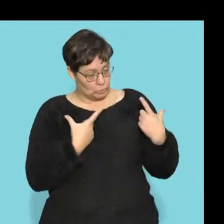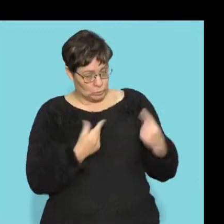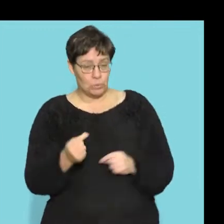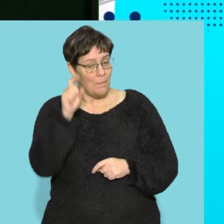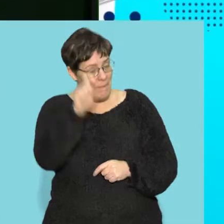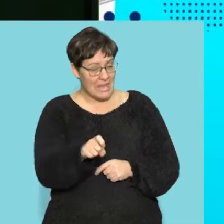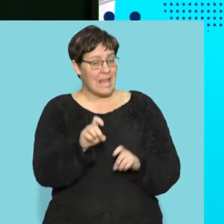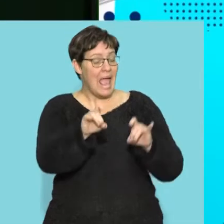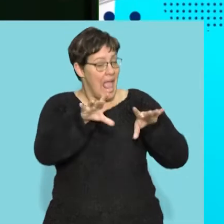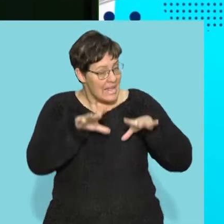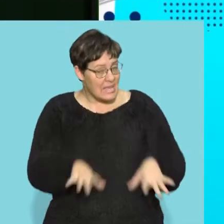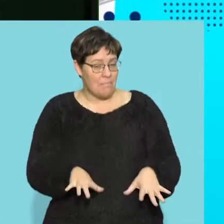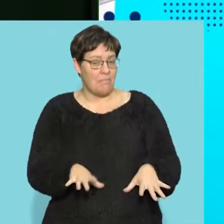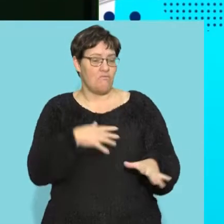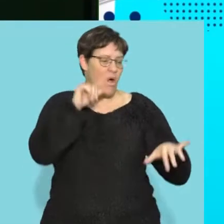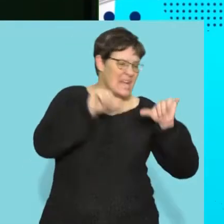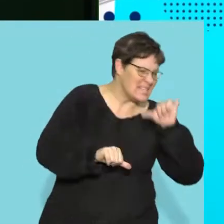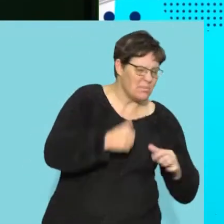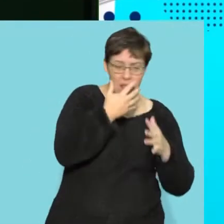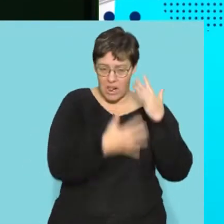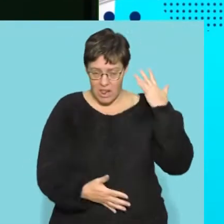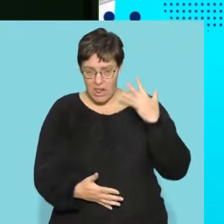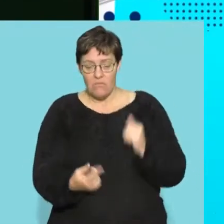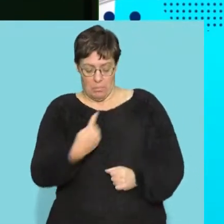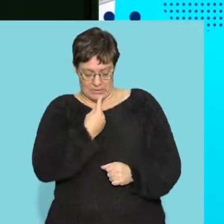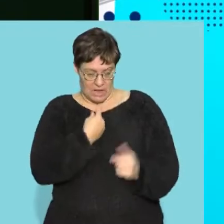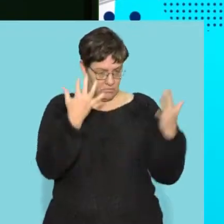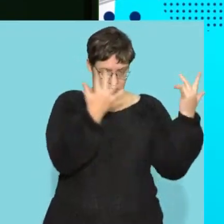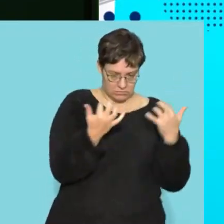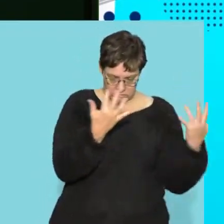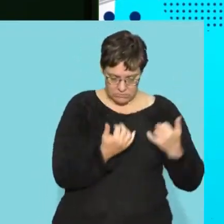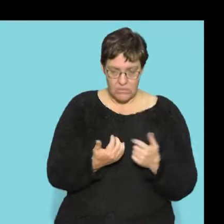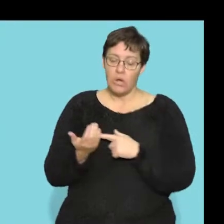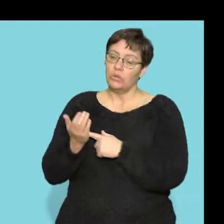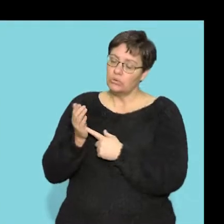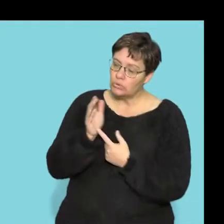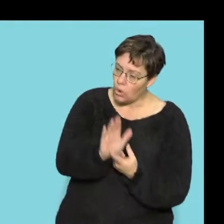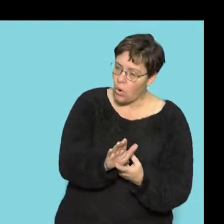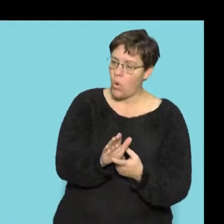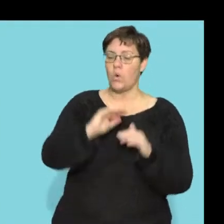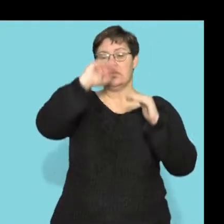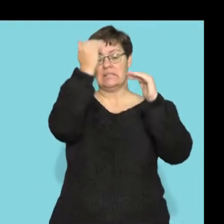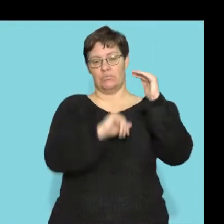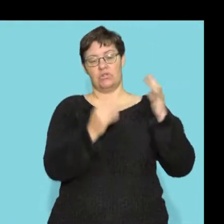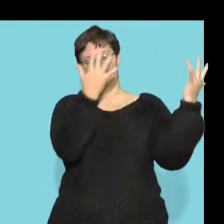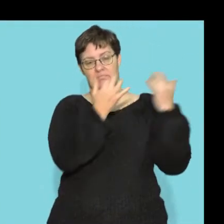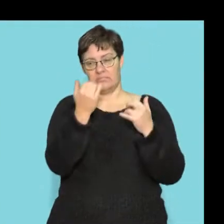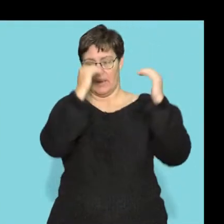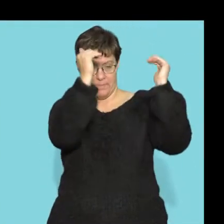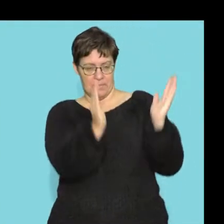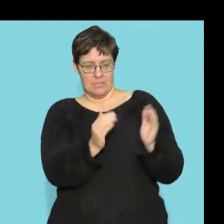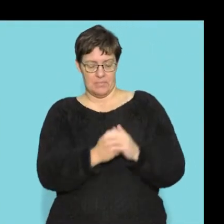the exams, for your assessments, when you're working by yourself, show this depreciation in brackets.